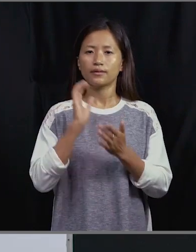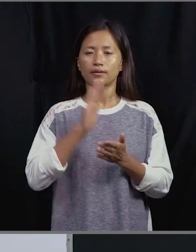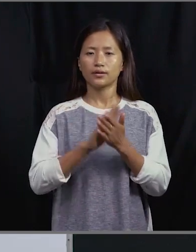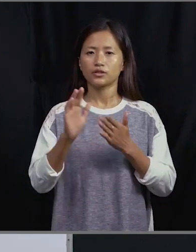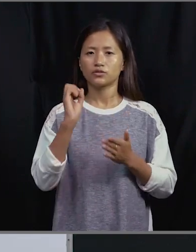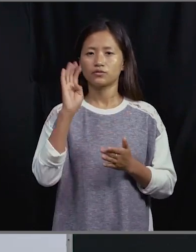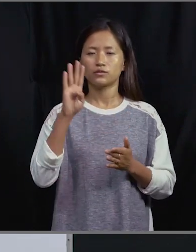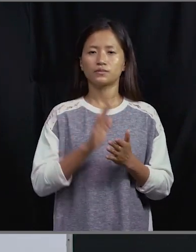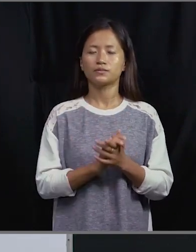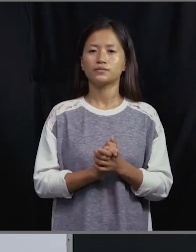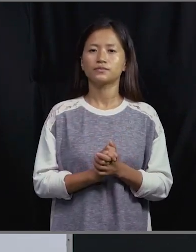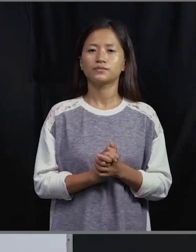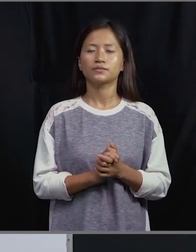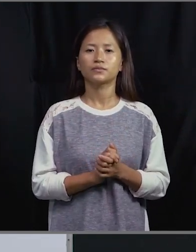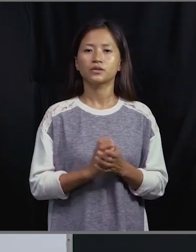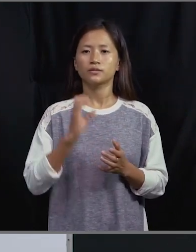C1H4, which we simply write as